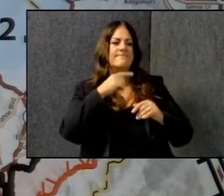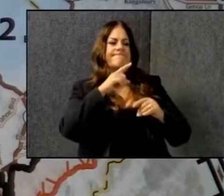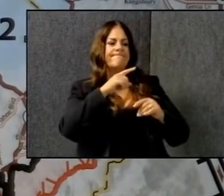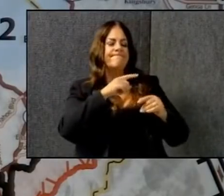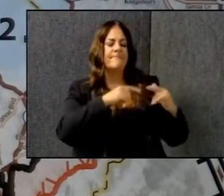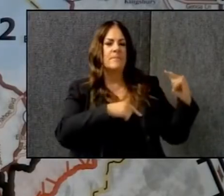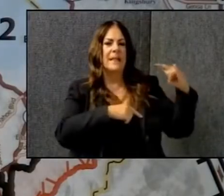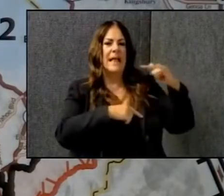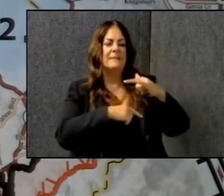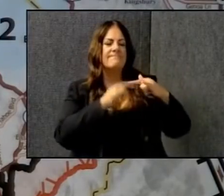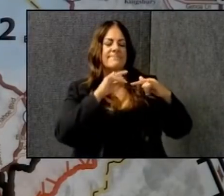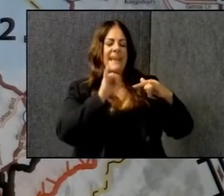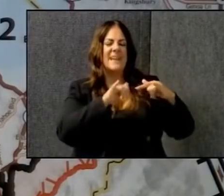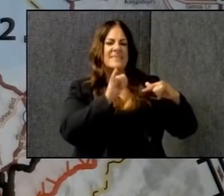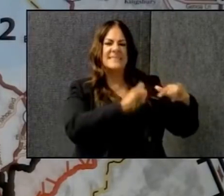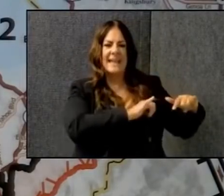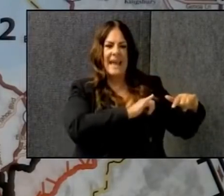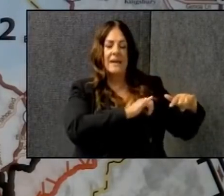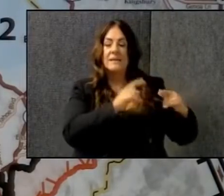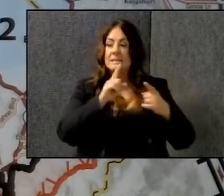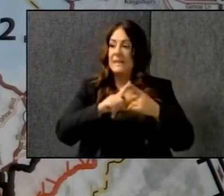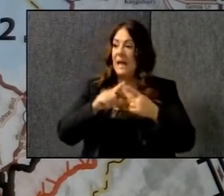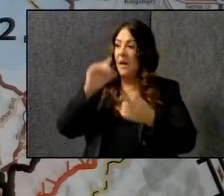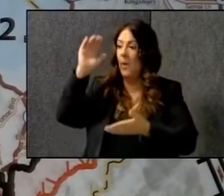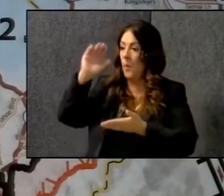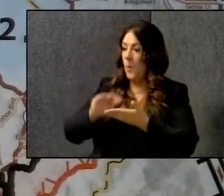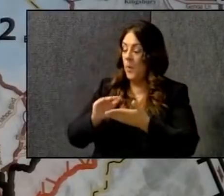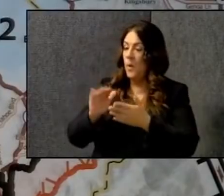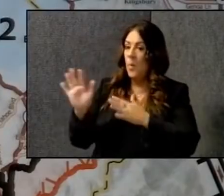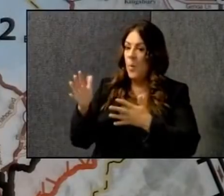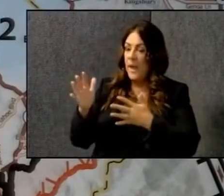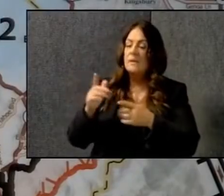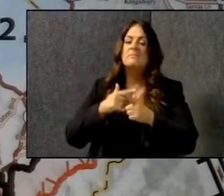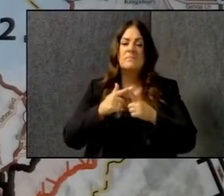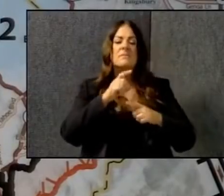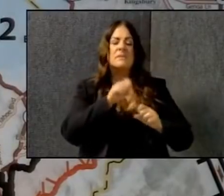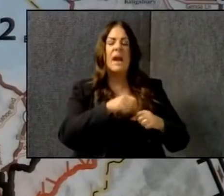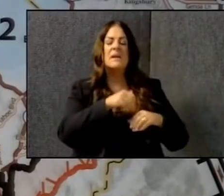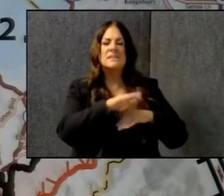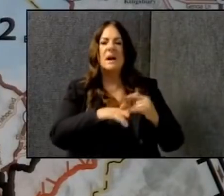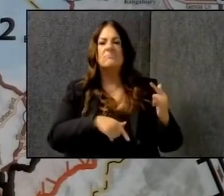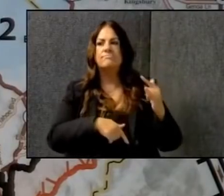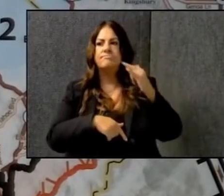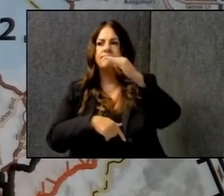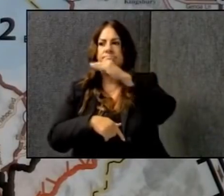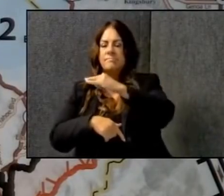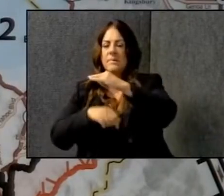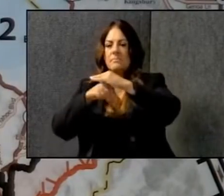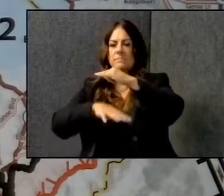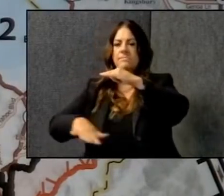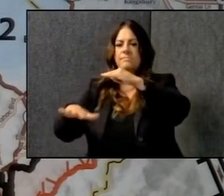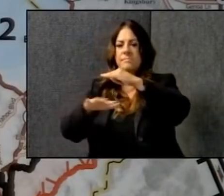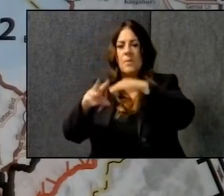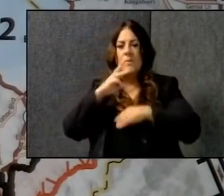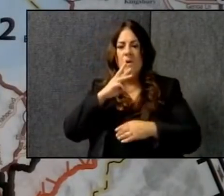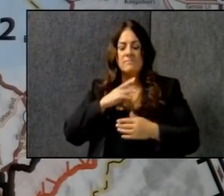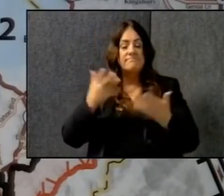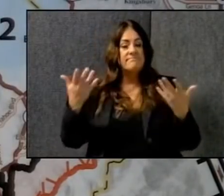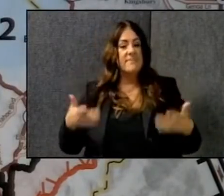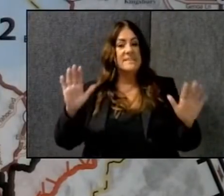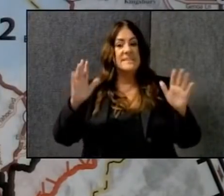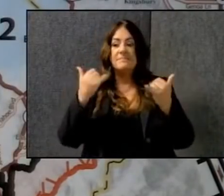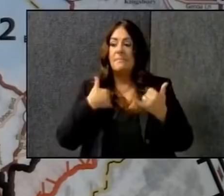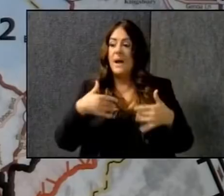we speak, trying to help the firefighters up here in Division India and then down here around Kirkwood, try to get that fire under control. So that's what I have for